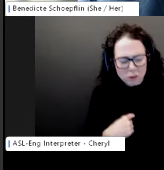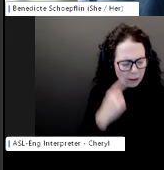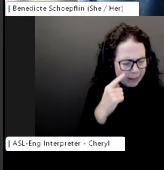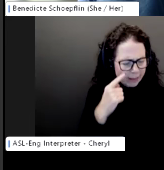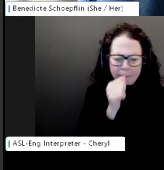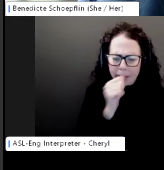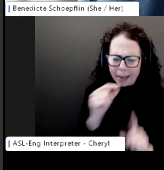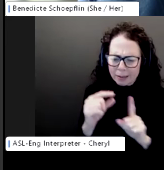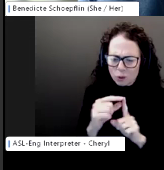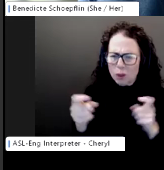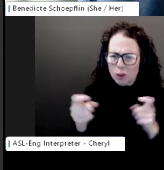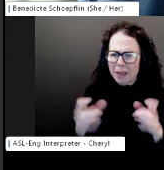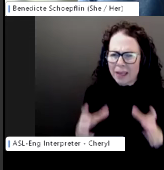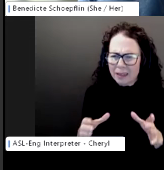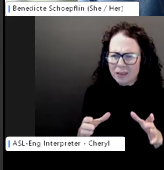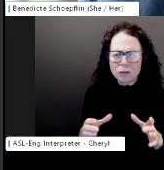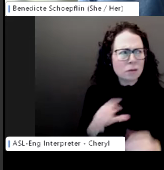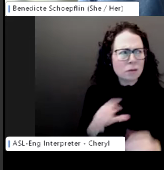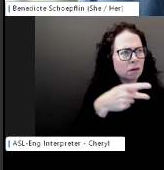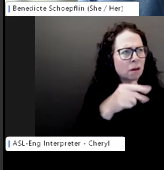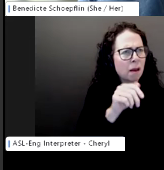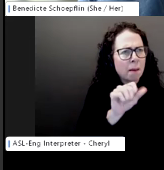is passwords.google.com.